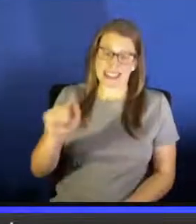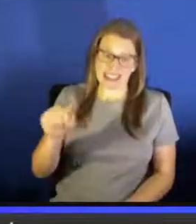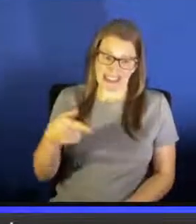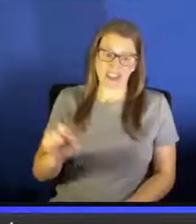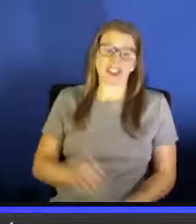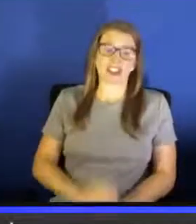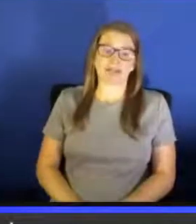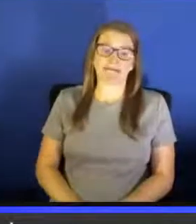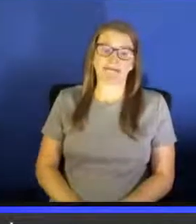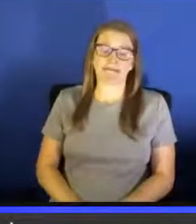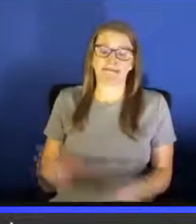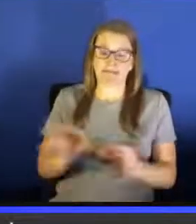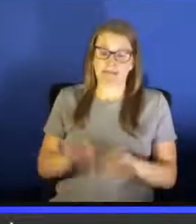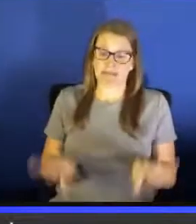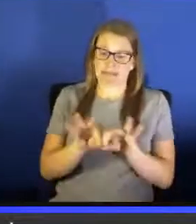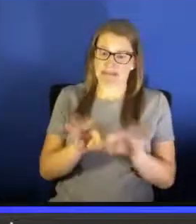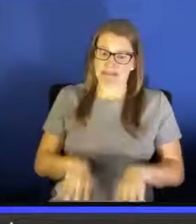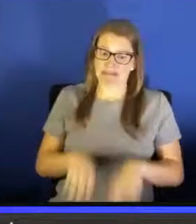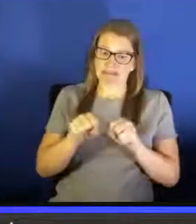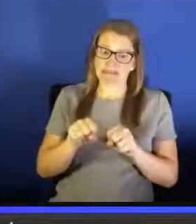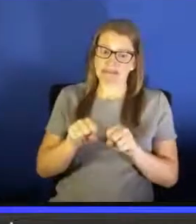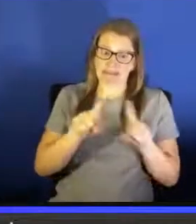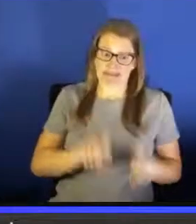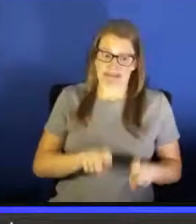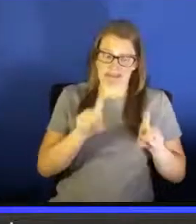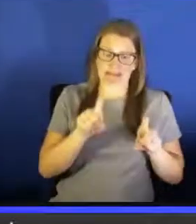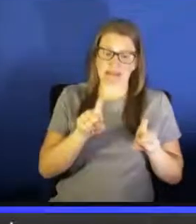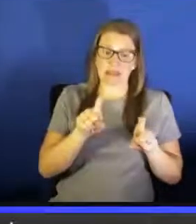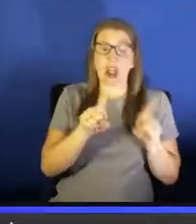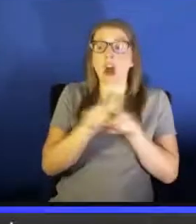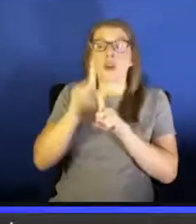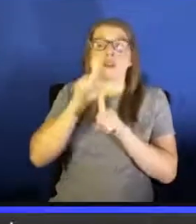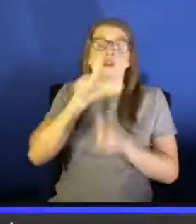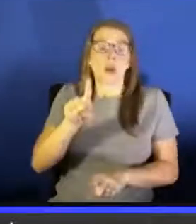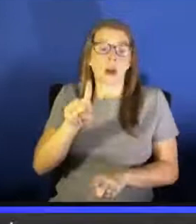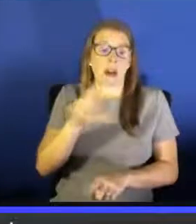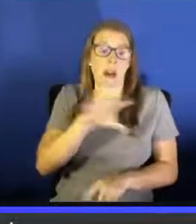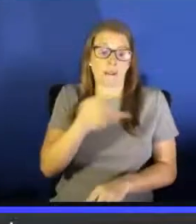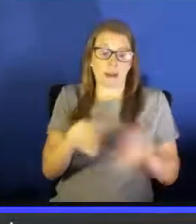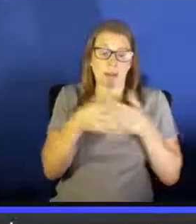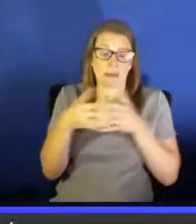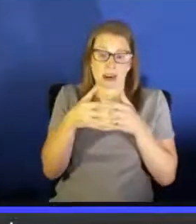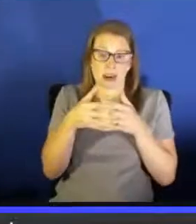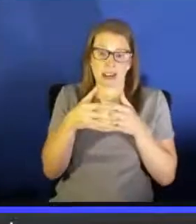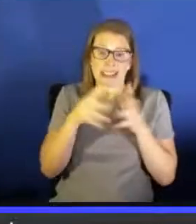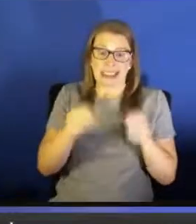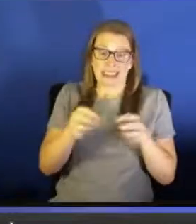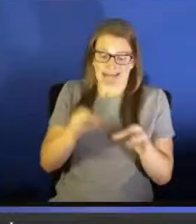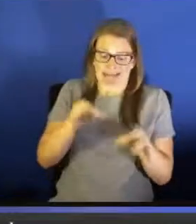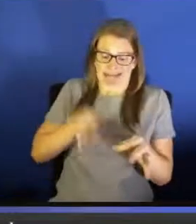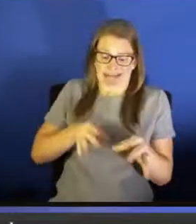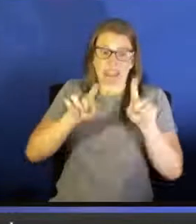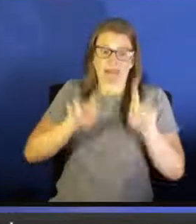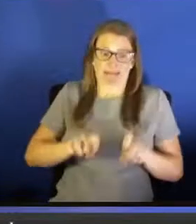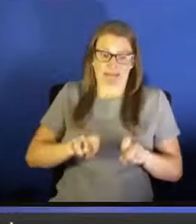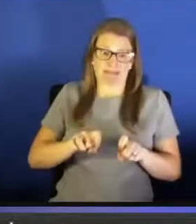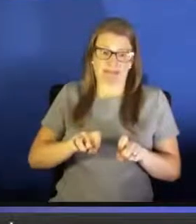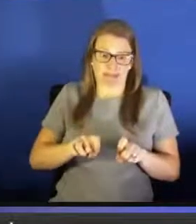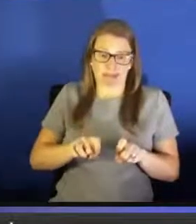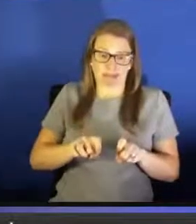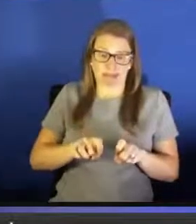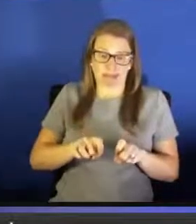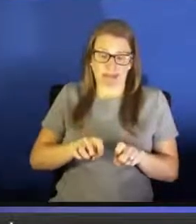to get screening, obviously, but especially for African Americans, I think it's important to get screened a little bit earlier. What concerns you most, certainly coming out